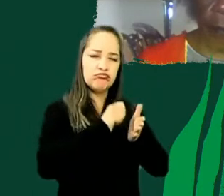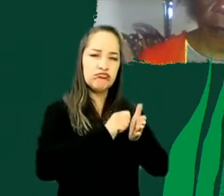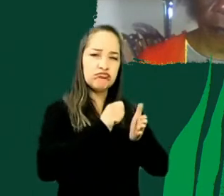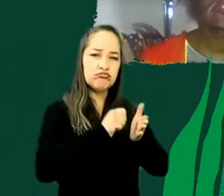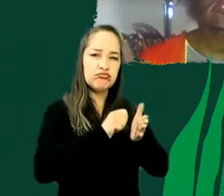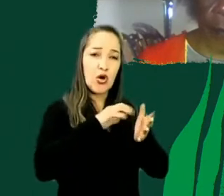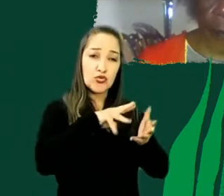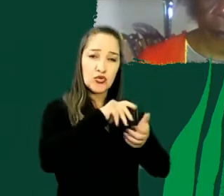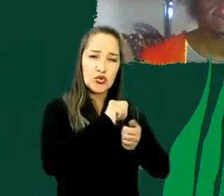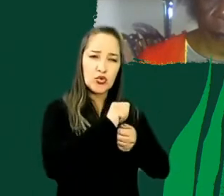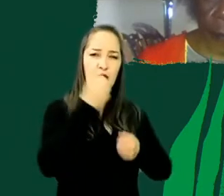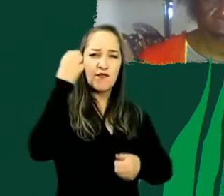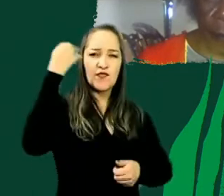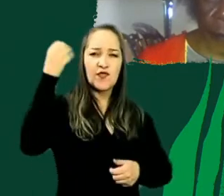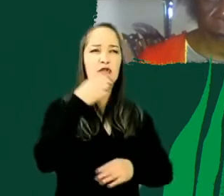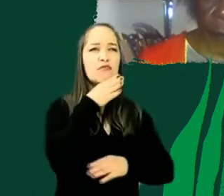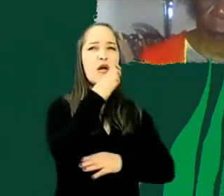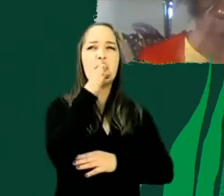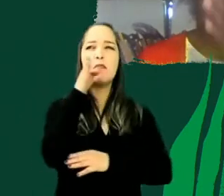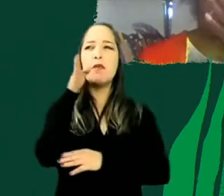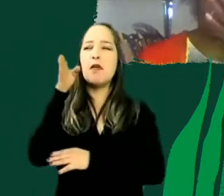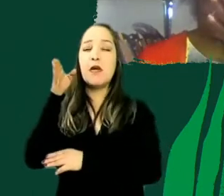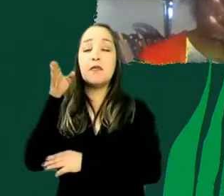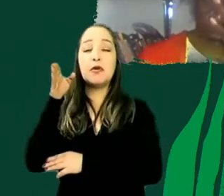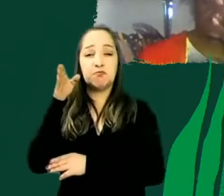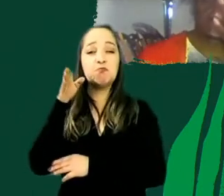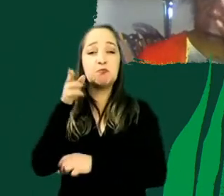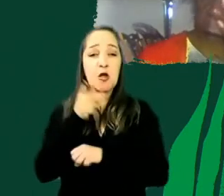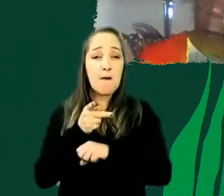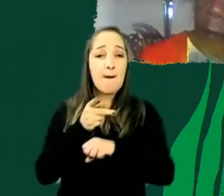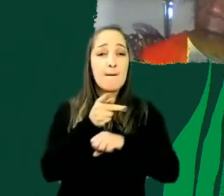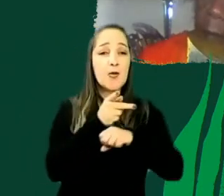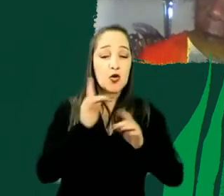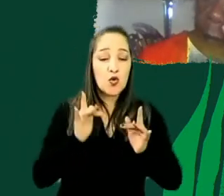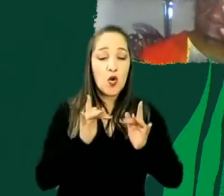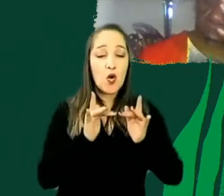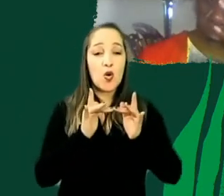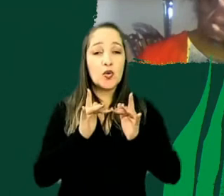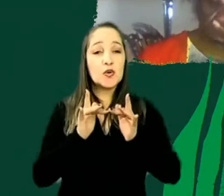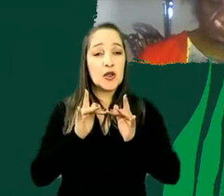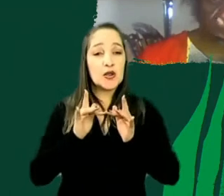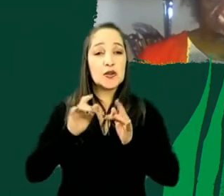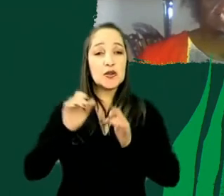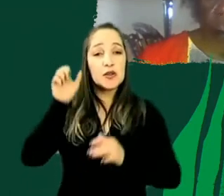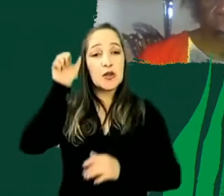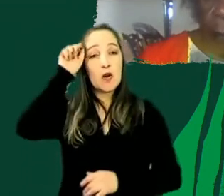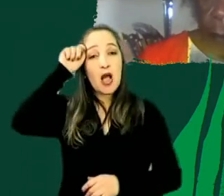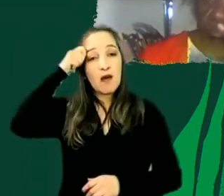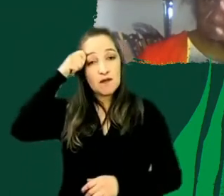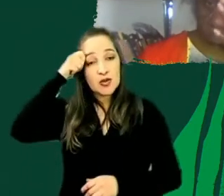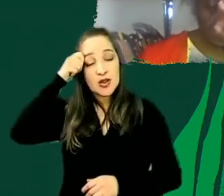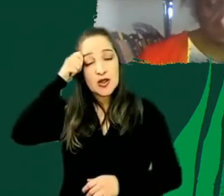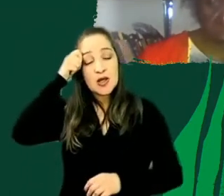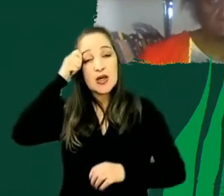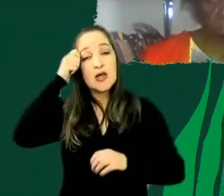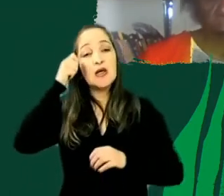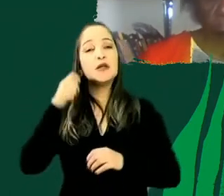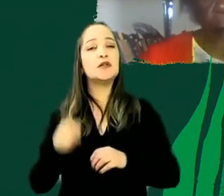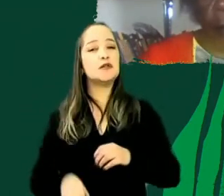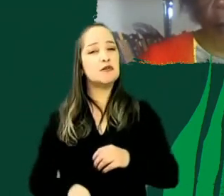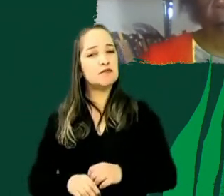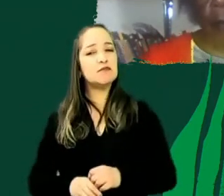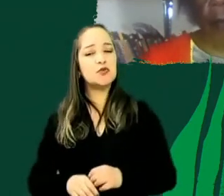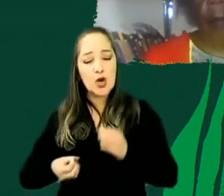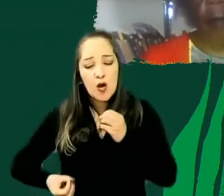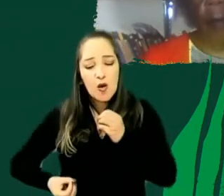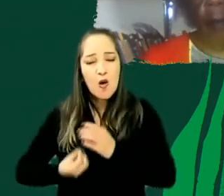roots. I love that novel because she had the courage to write it the way we sound. And